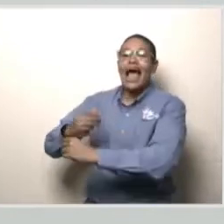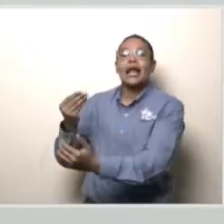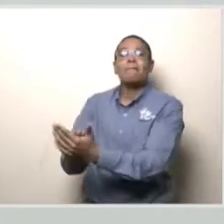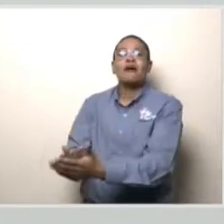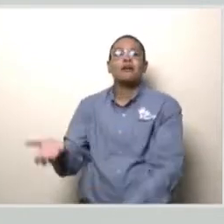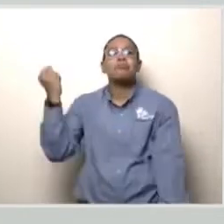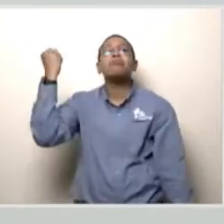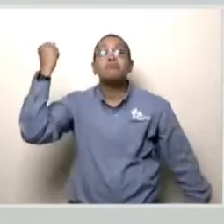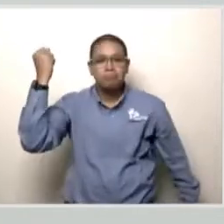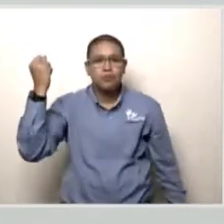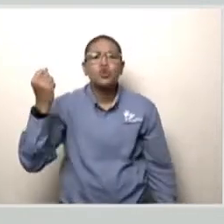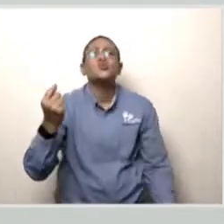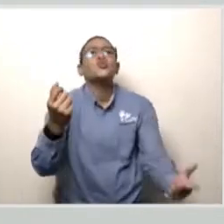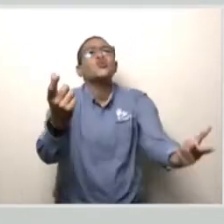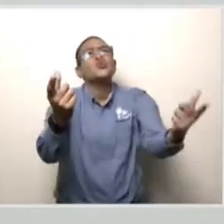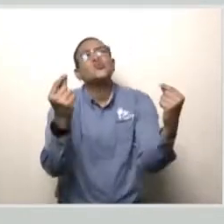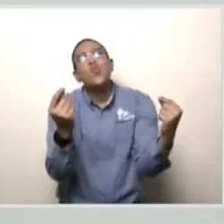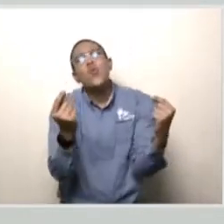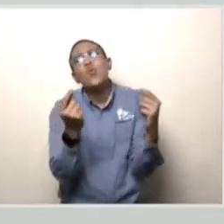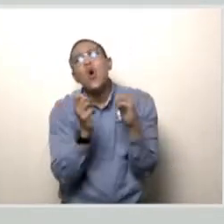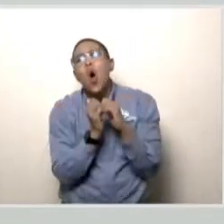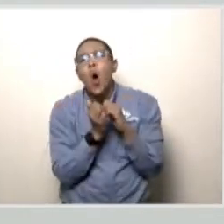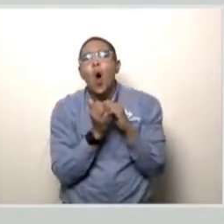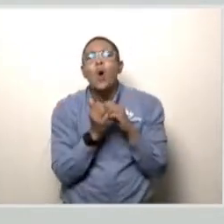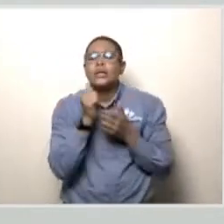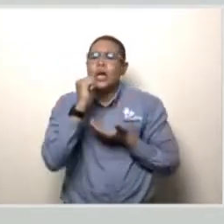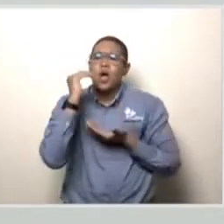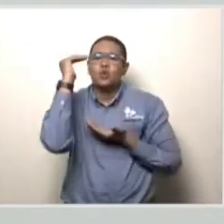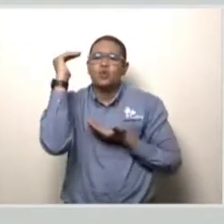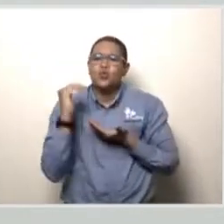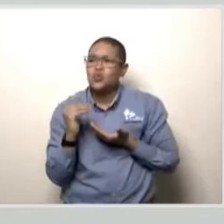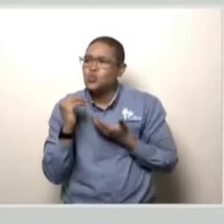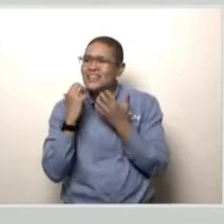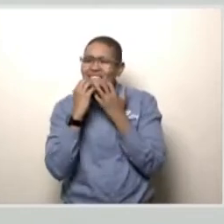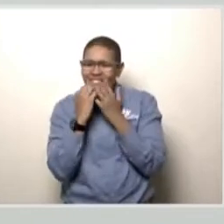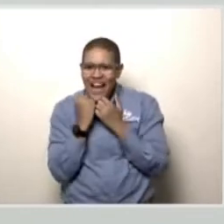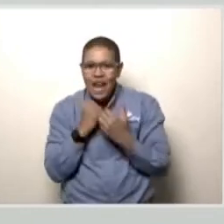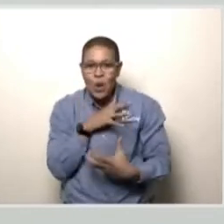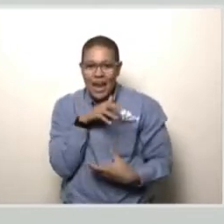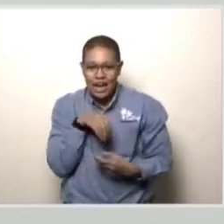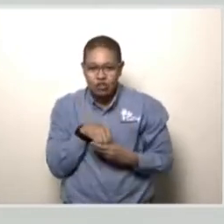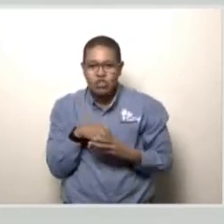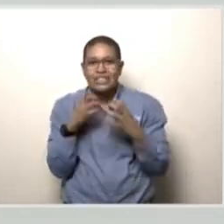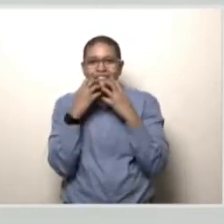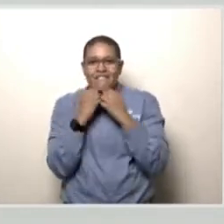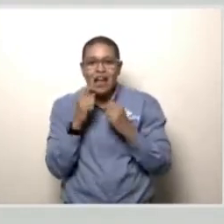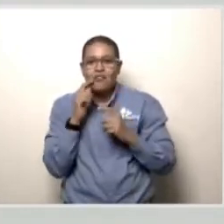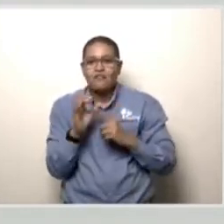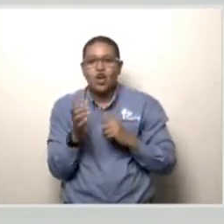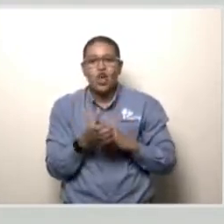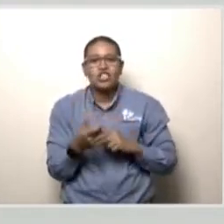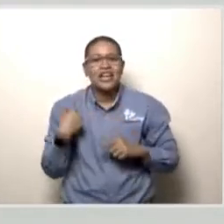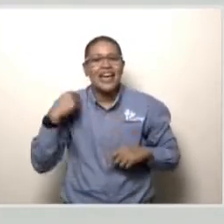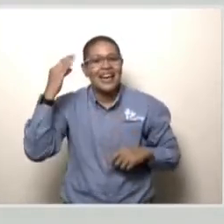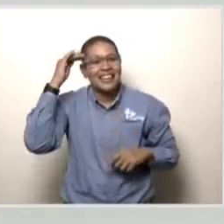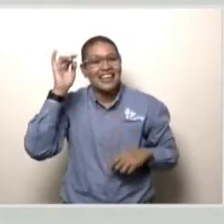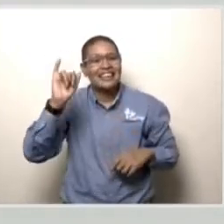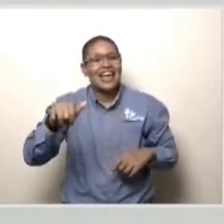does not lessen the value, the intrinsic value of the culture. I think